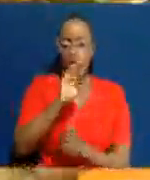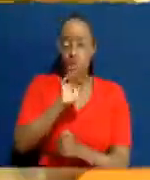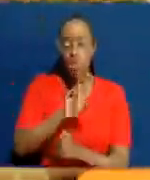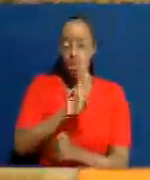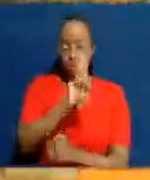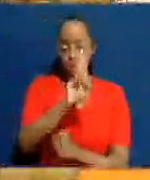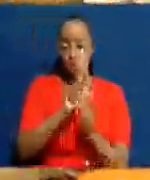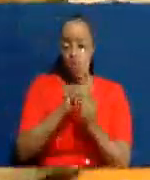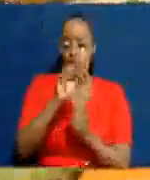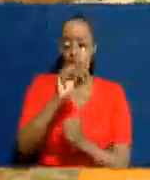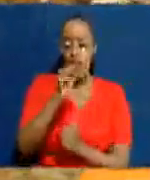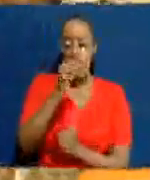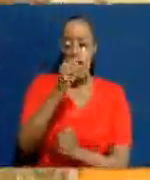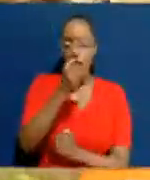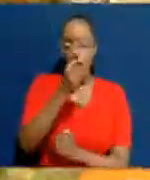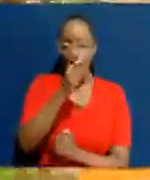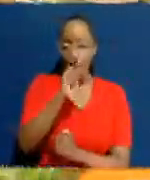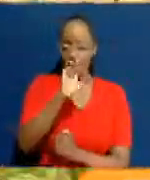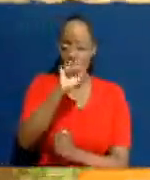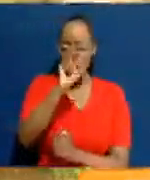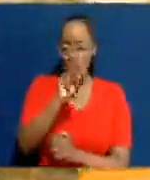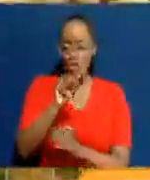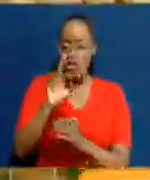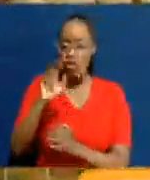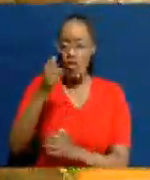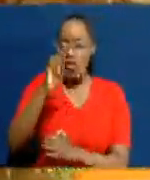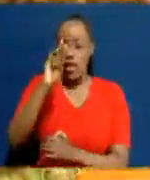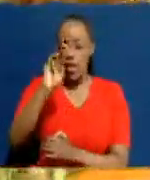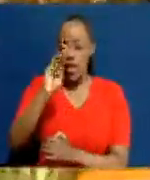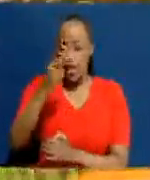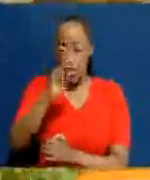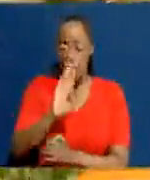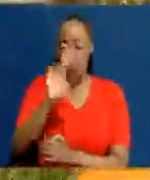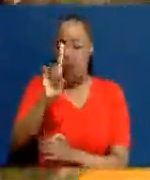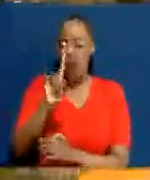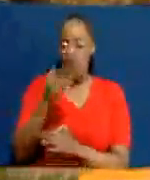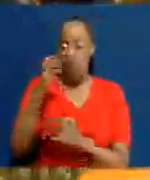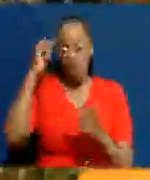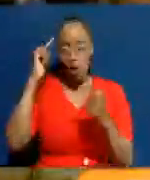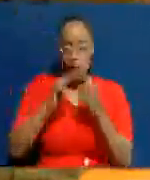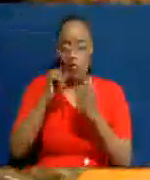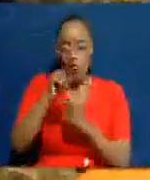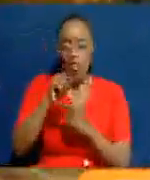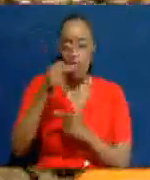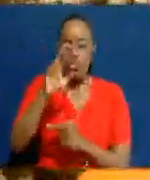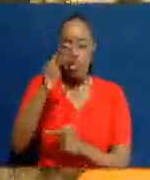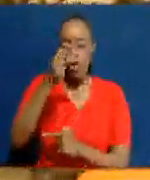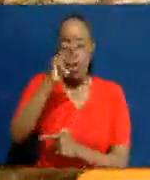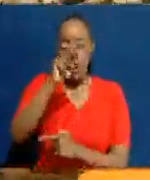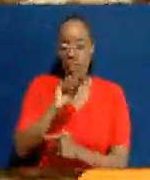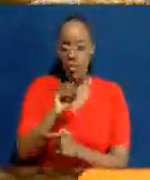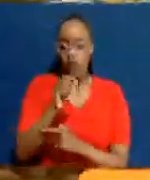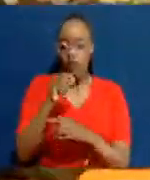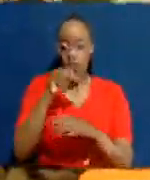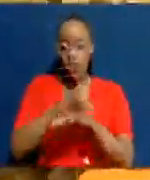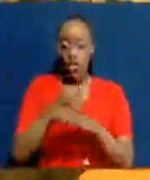led by Sean Avery, and car number 5, led by Graham McEntrick. One of the primary objectives of the Rhino Charge Challenge is to